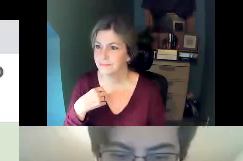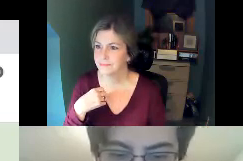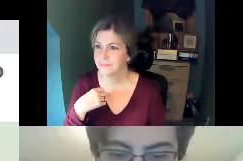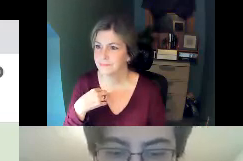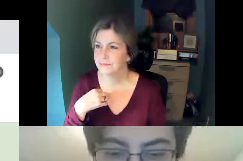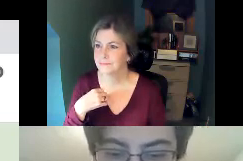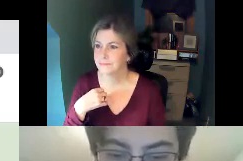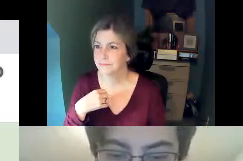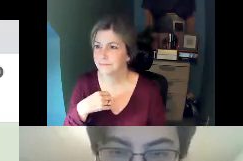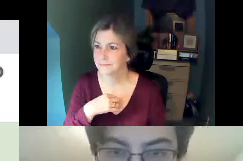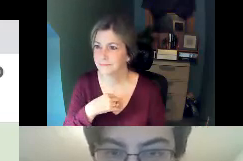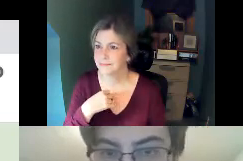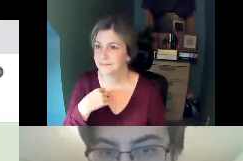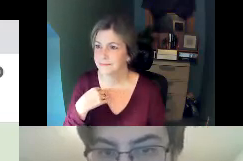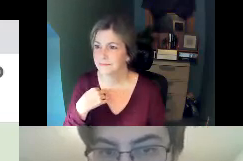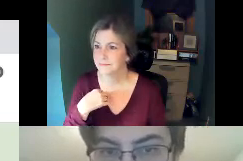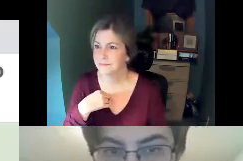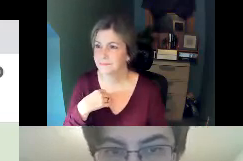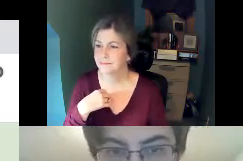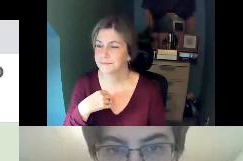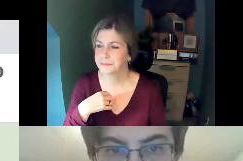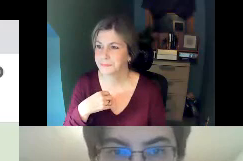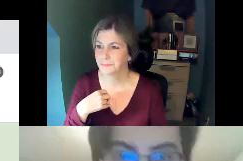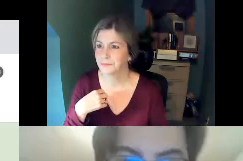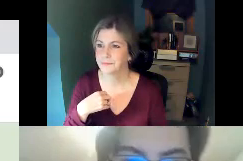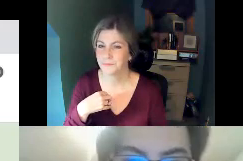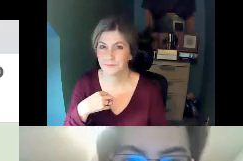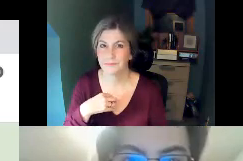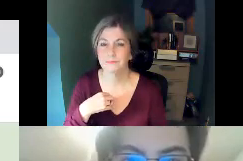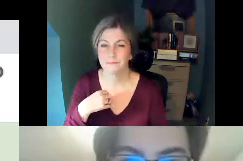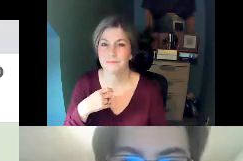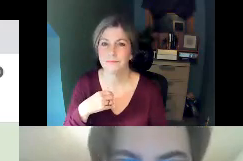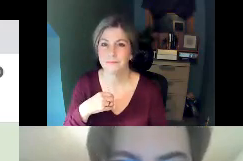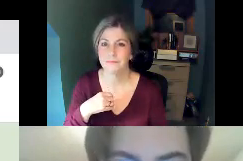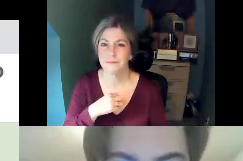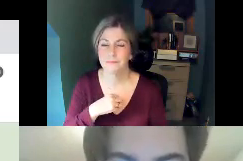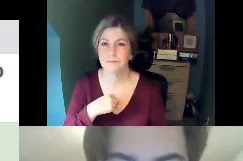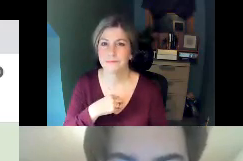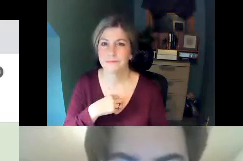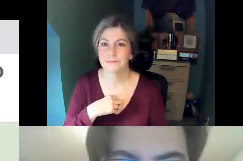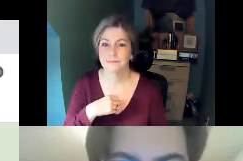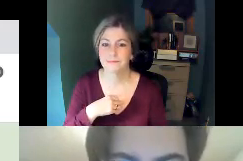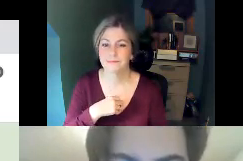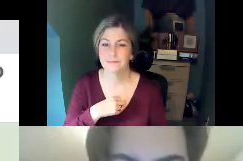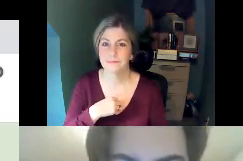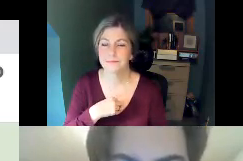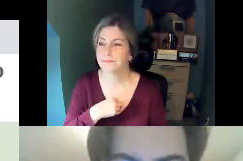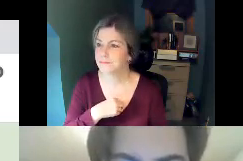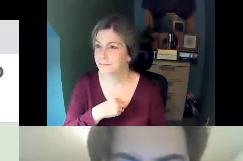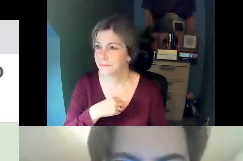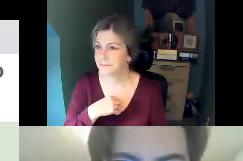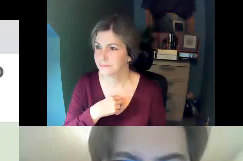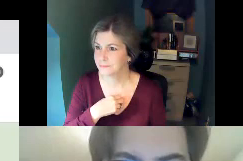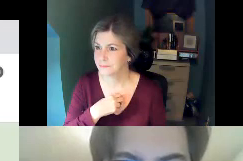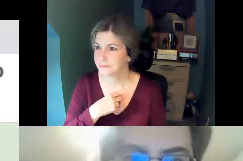if you recover it with a challenge question, you have to give it some time before it will let you in. But calling the FAFSA help desk, or the FSCID